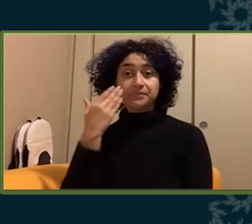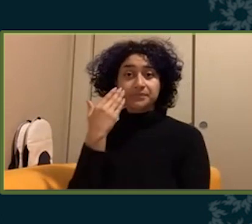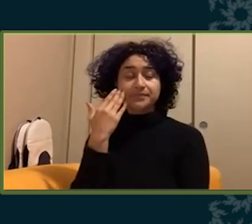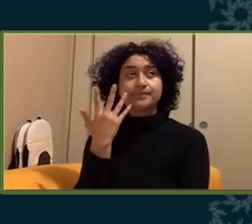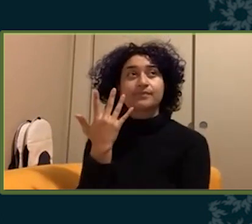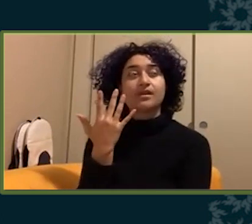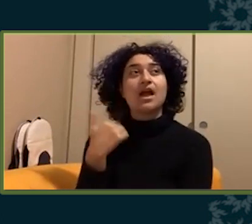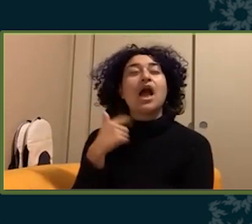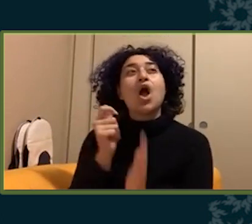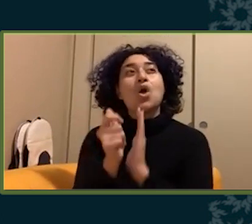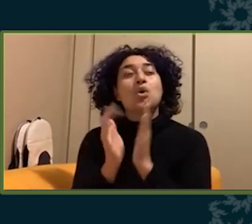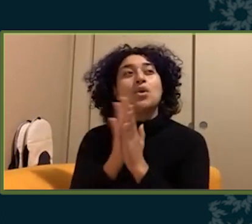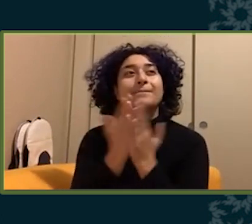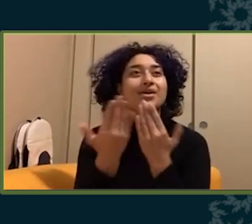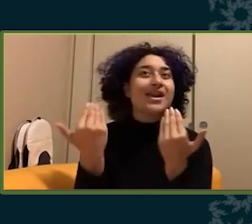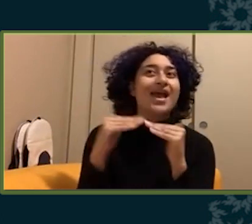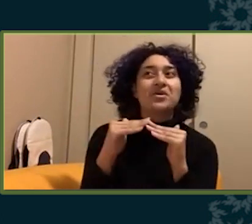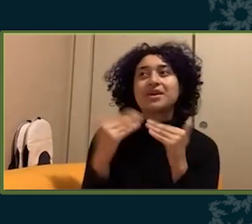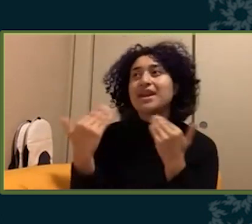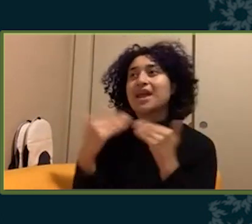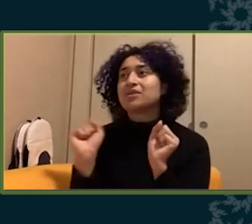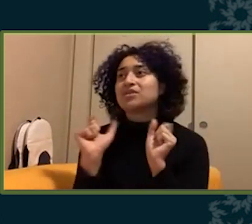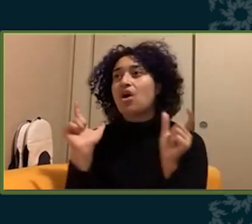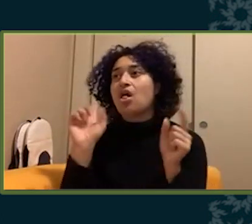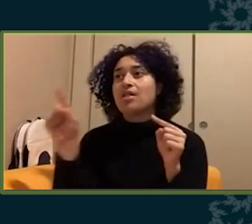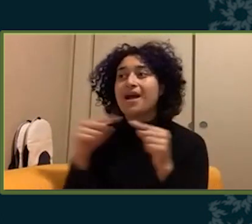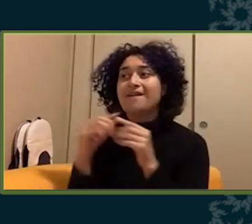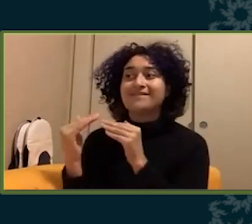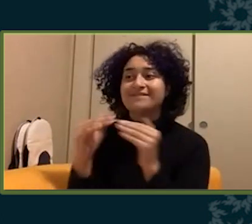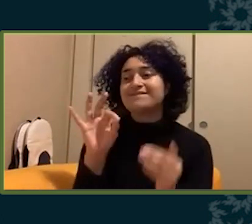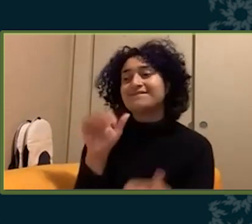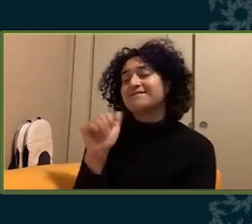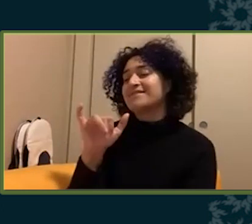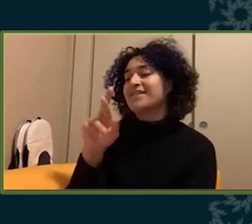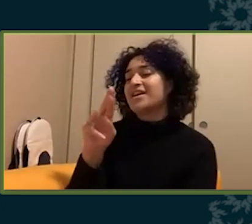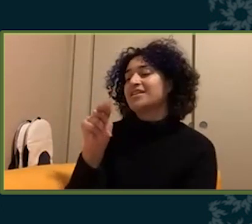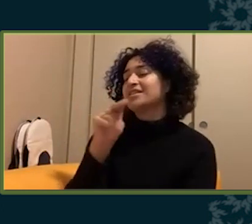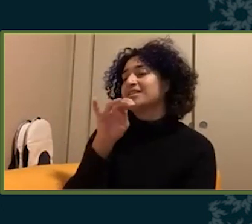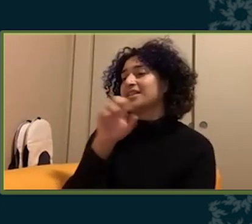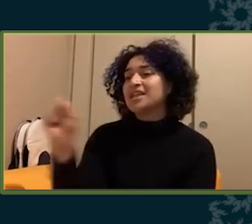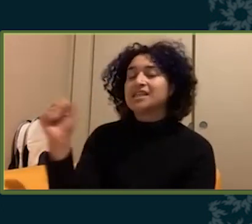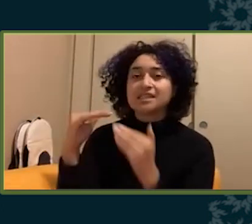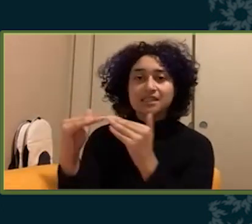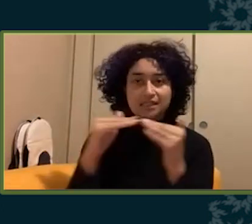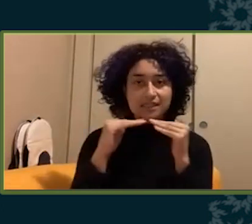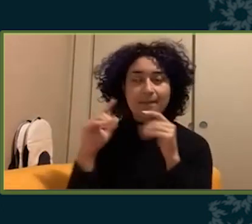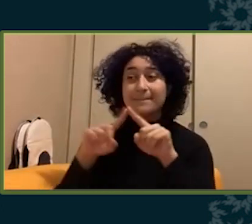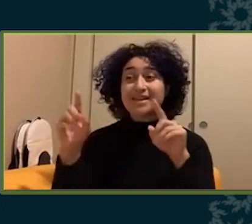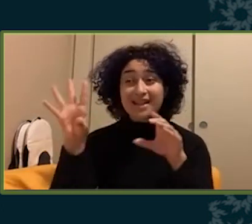I wrote a book on equity, and equity is all about fairness. But in that book, I even said that it's a